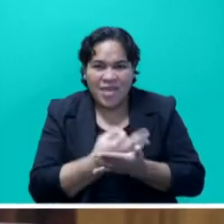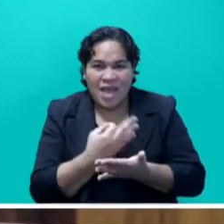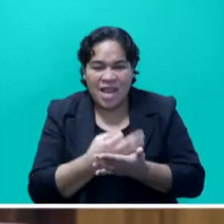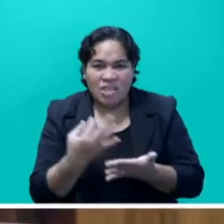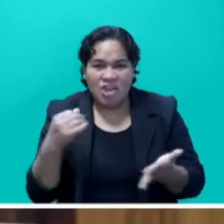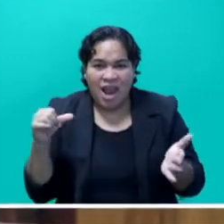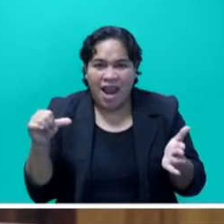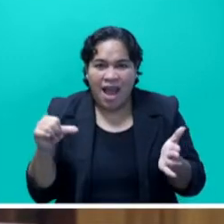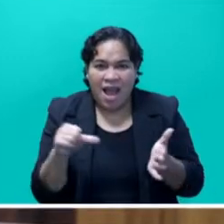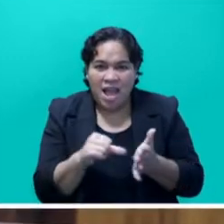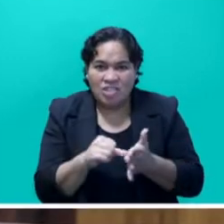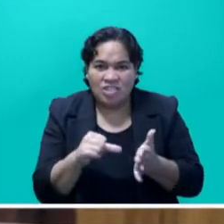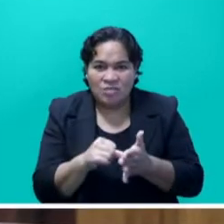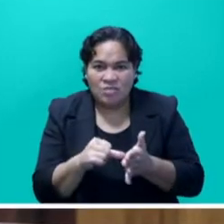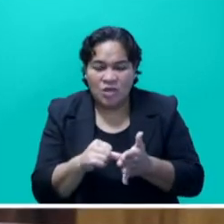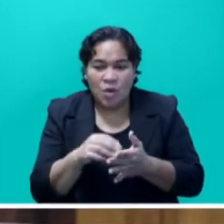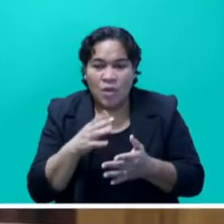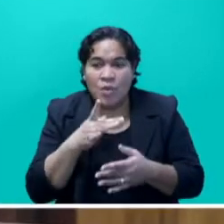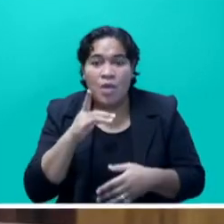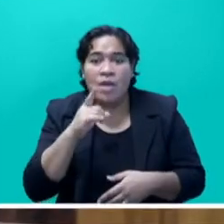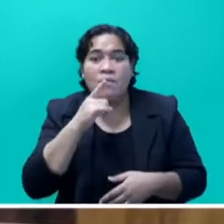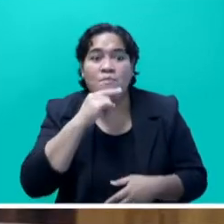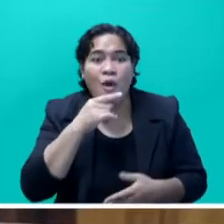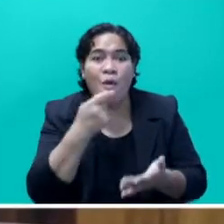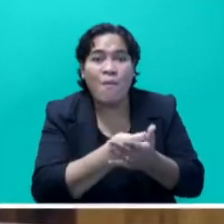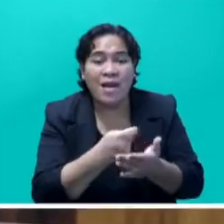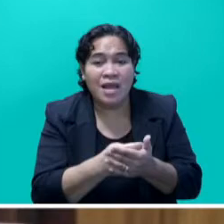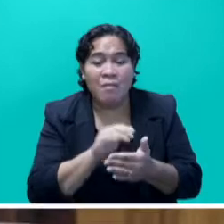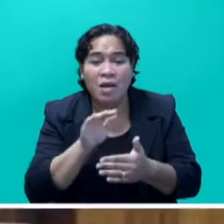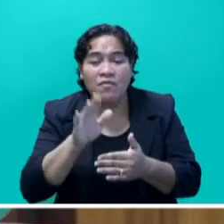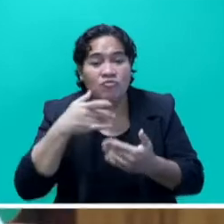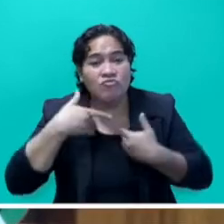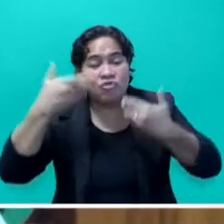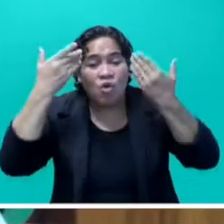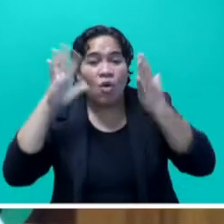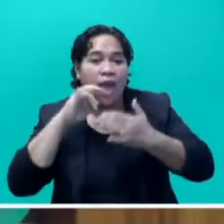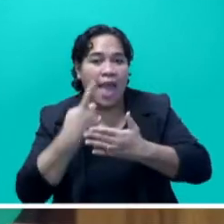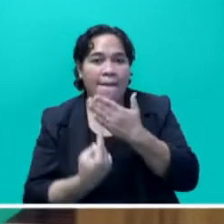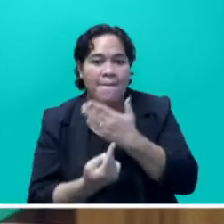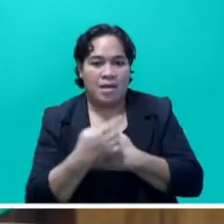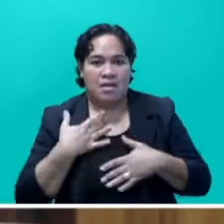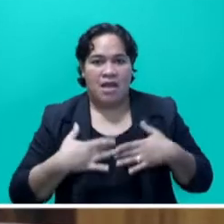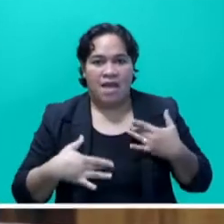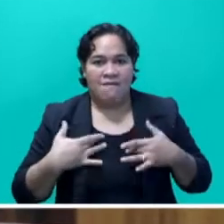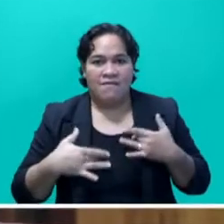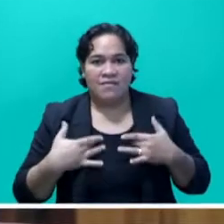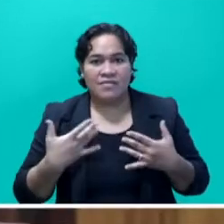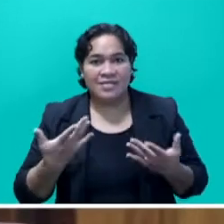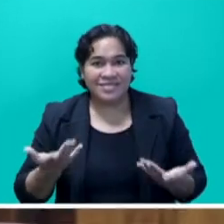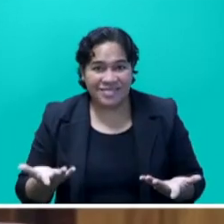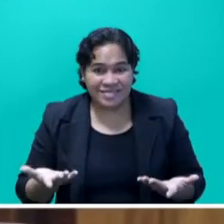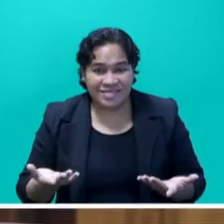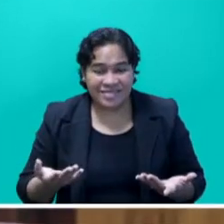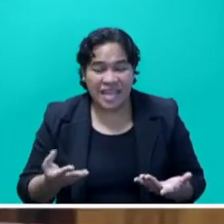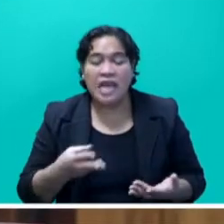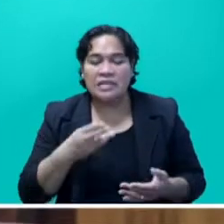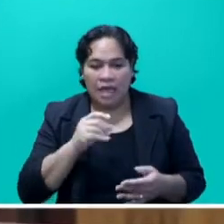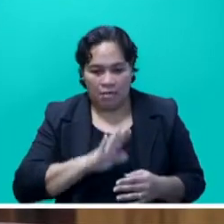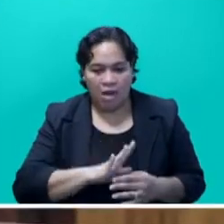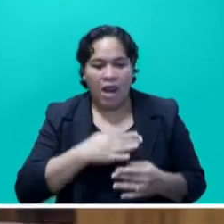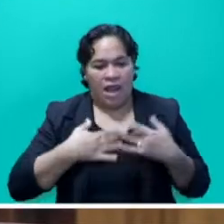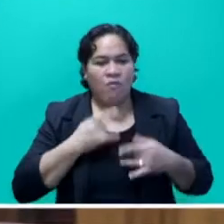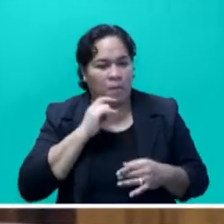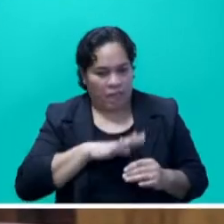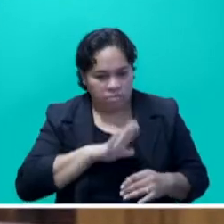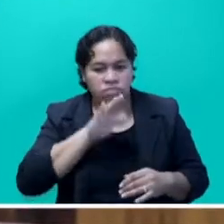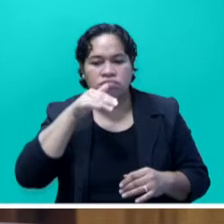going to face when we borrow money, or we don't know what can happen in our life. And there can be ups and downs,